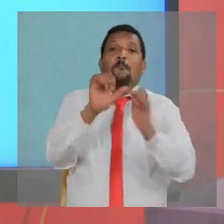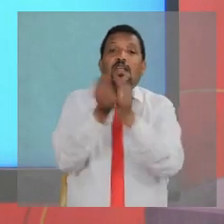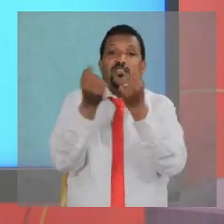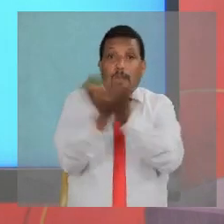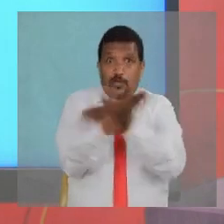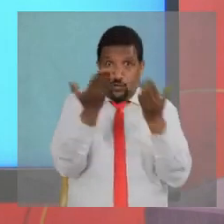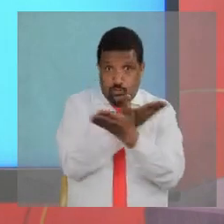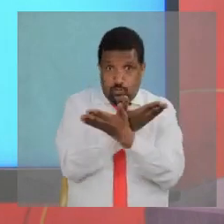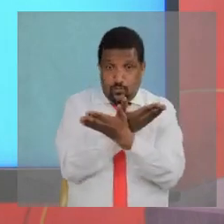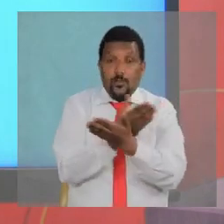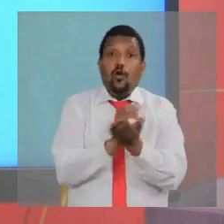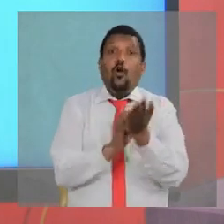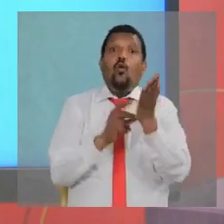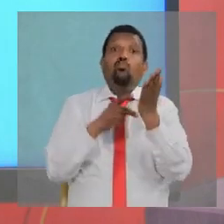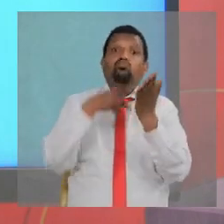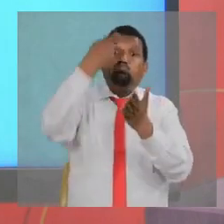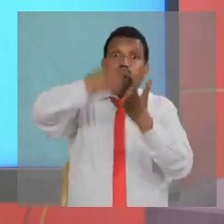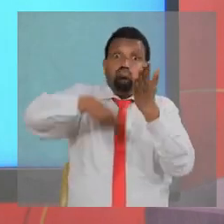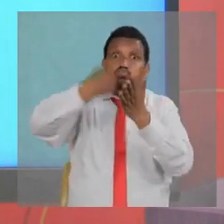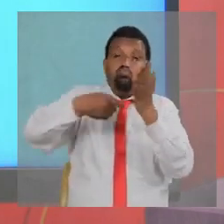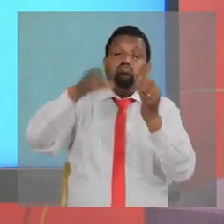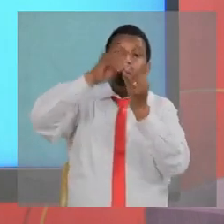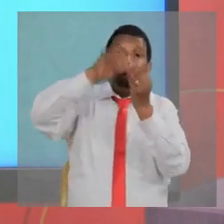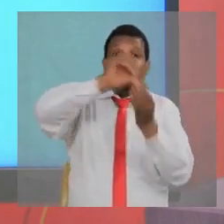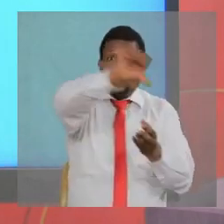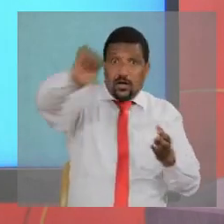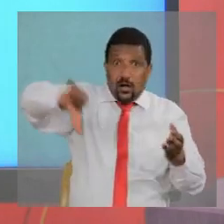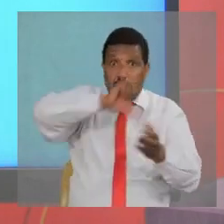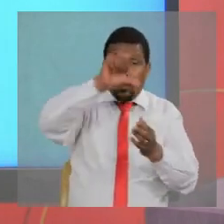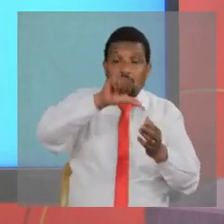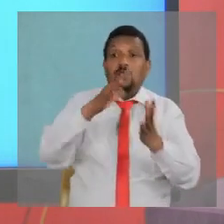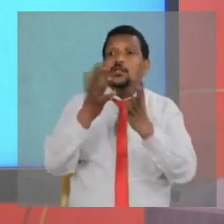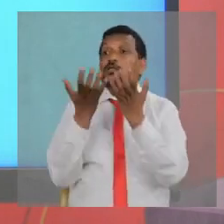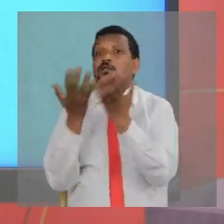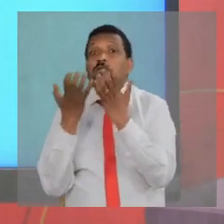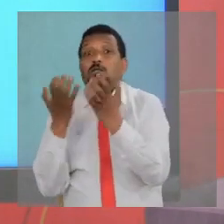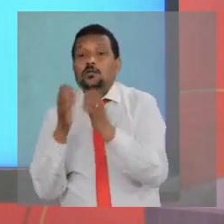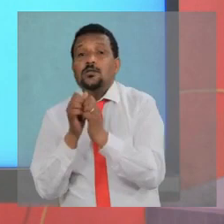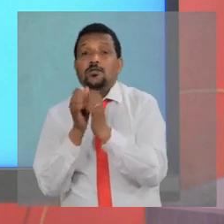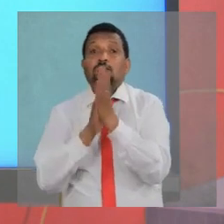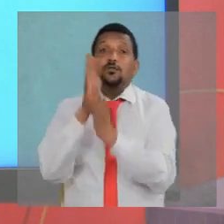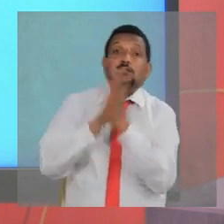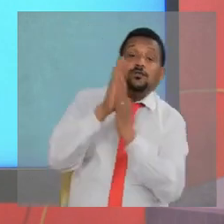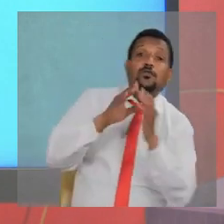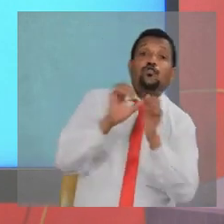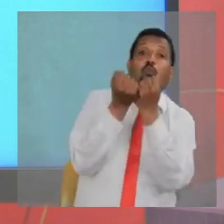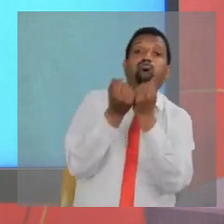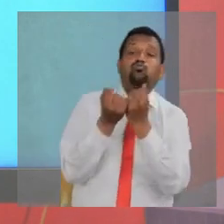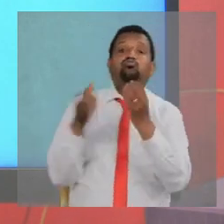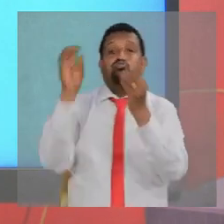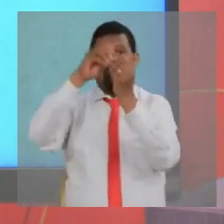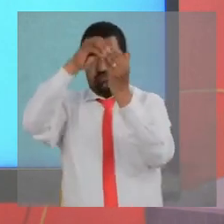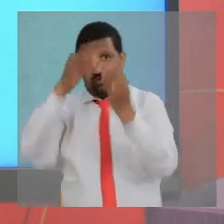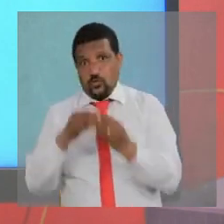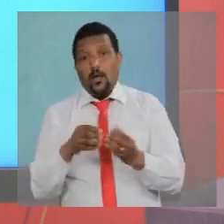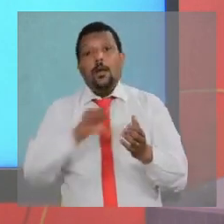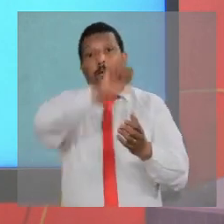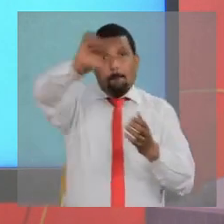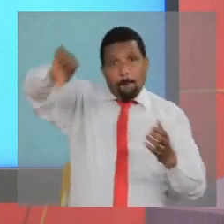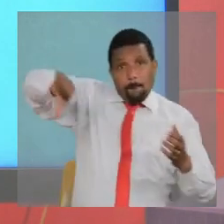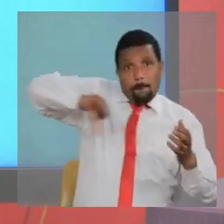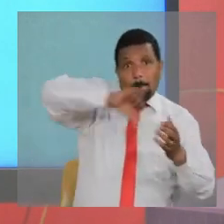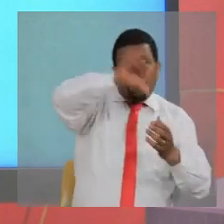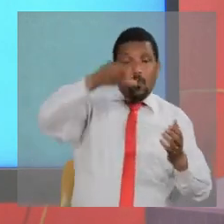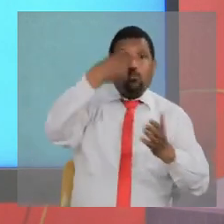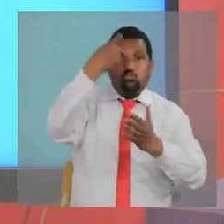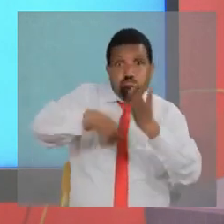substitutes, a rise in the price of injera will increase the demand for bread, and the fall in the price of injera will